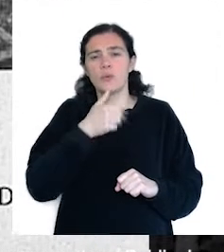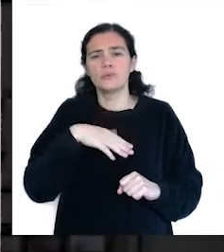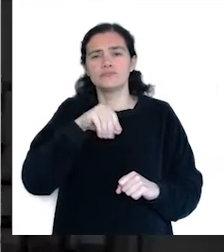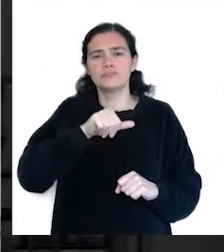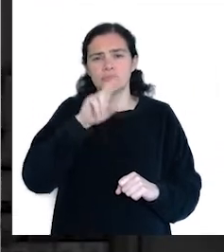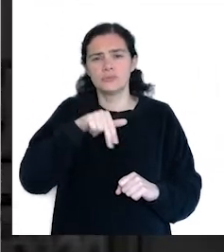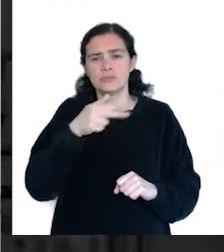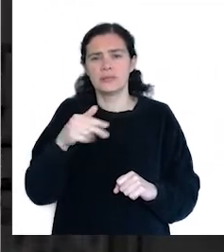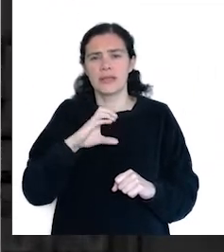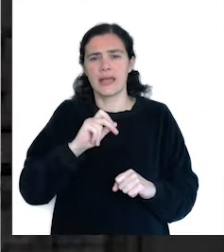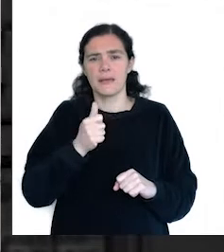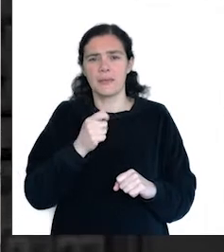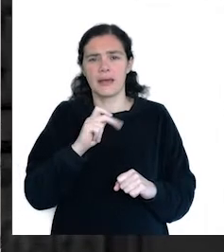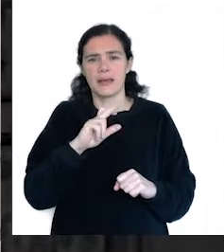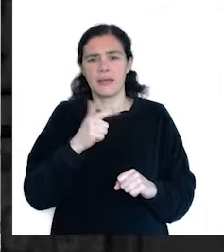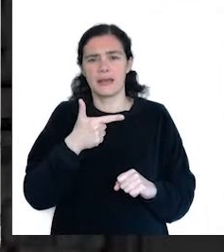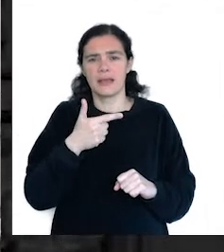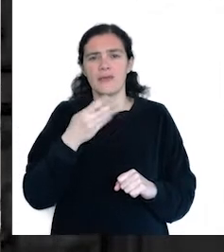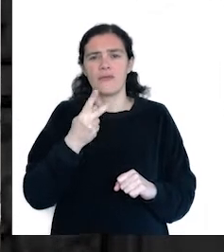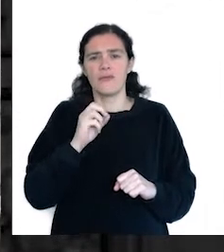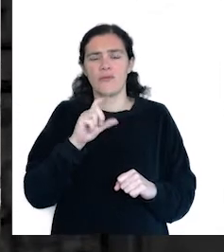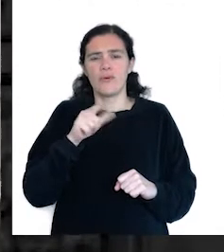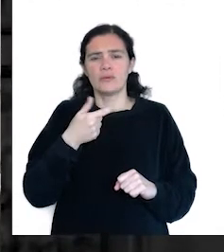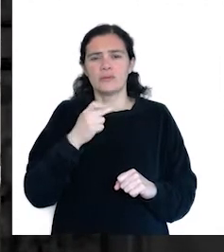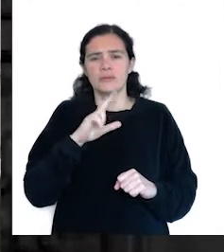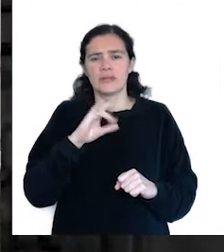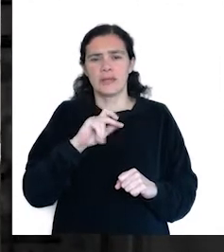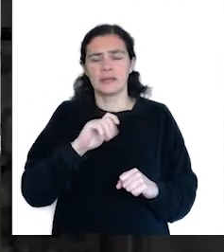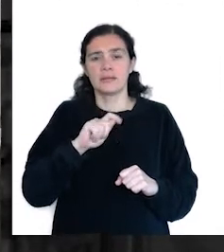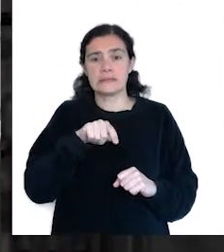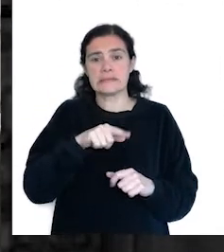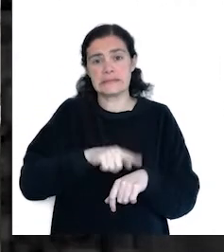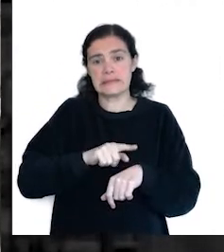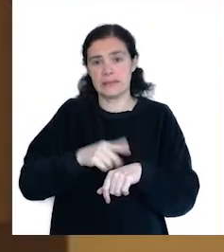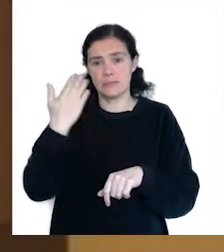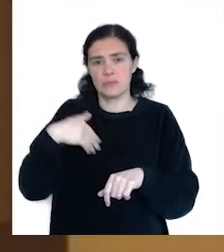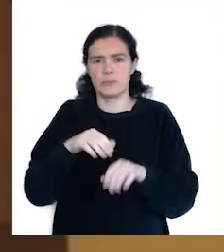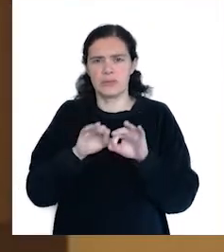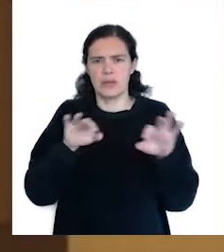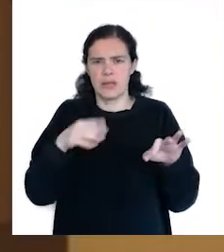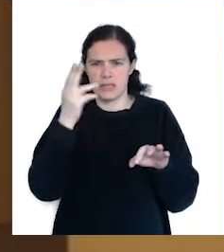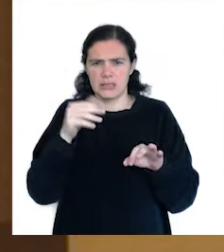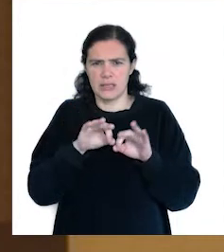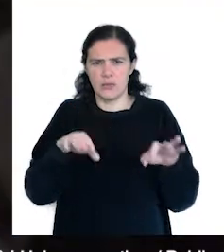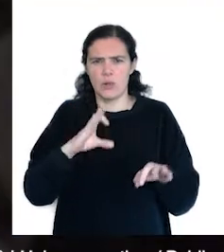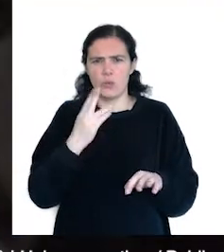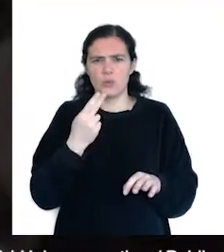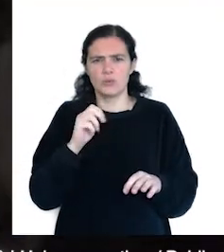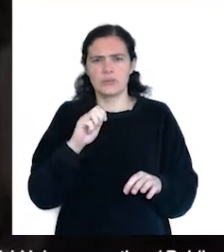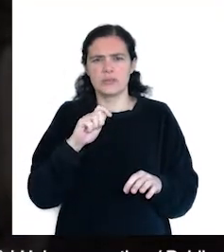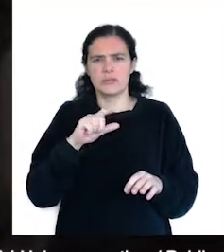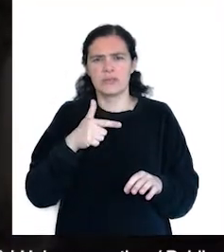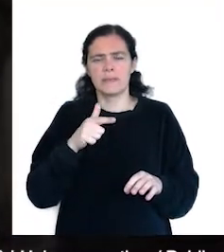Dada, in Zurich, at Cabaret Voltaire. And at this moment, artists, such as